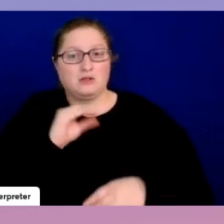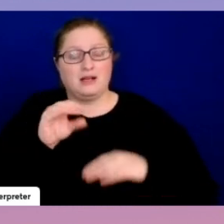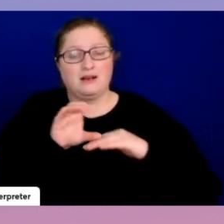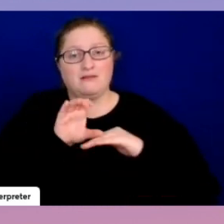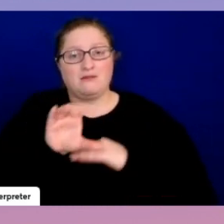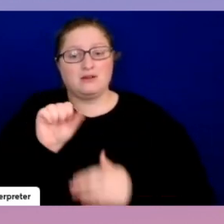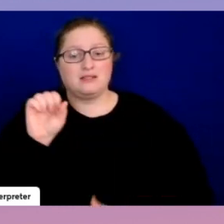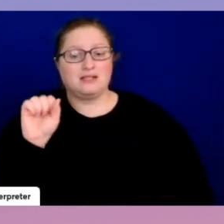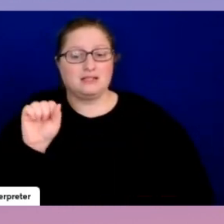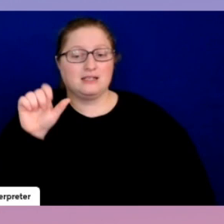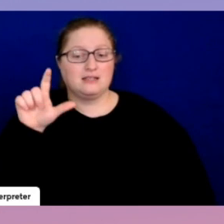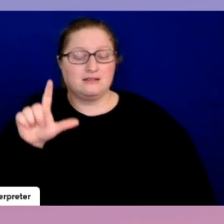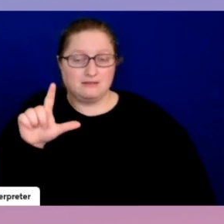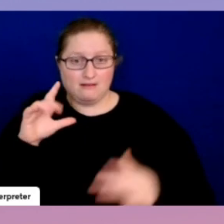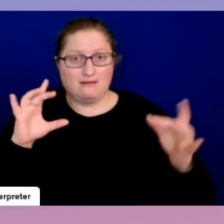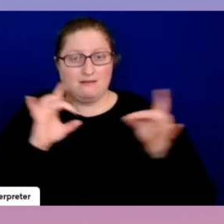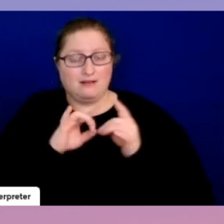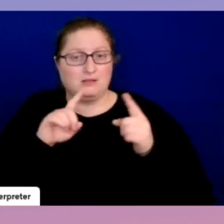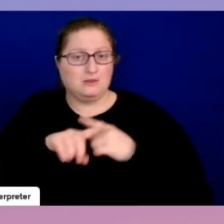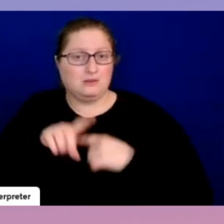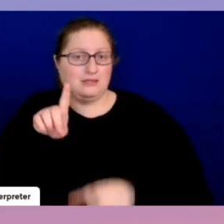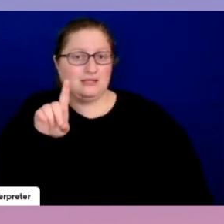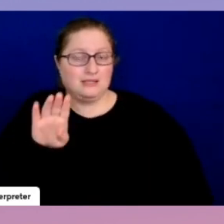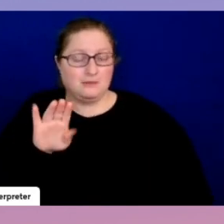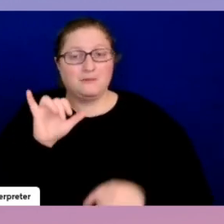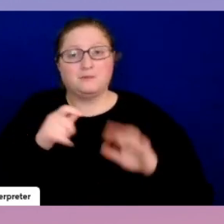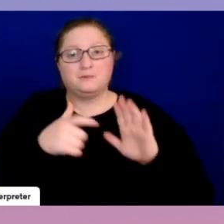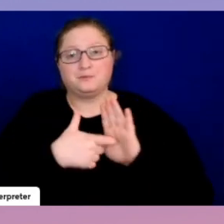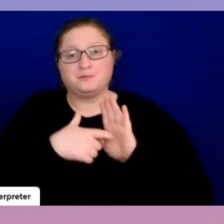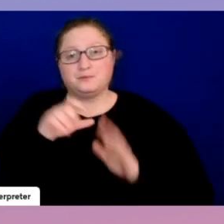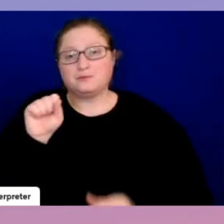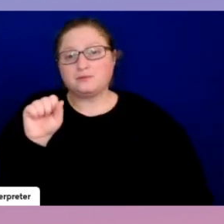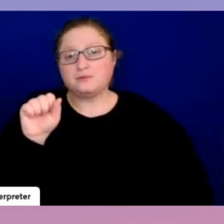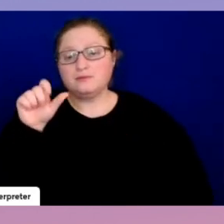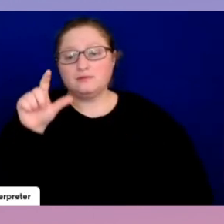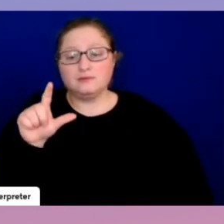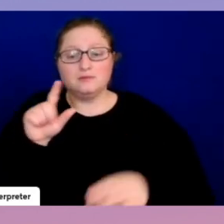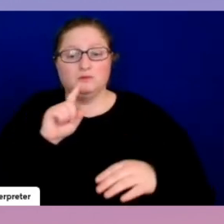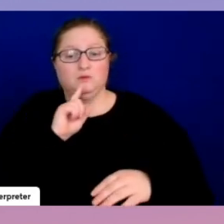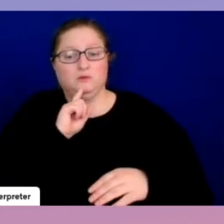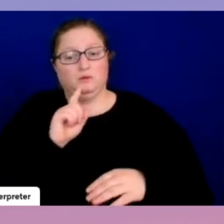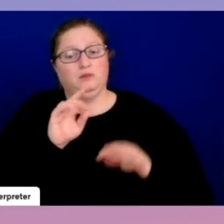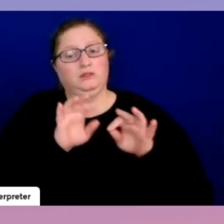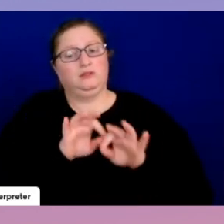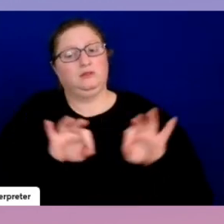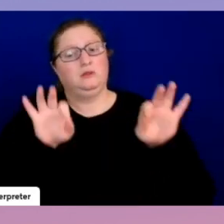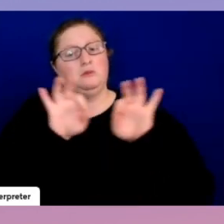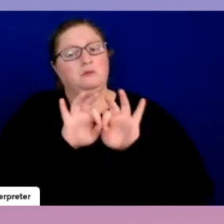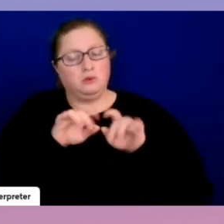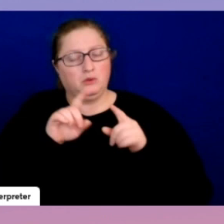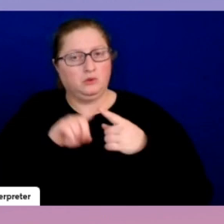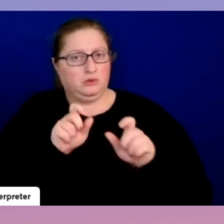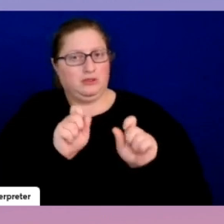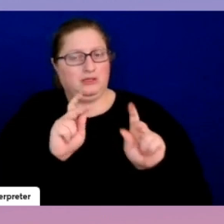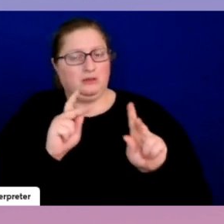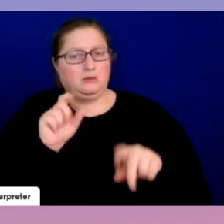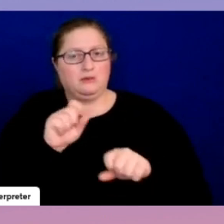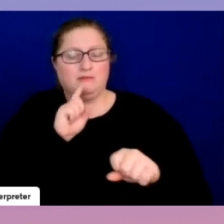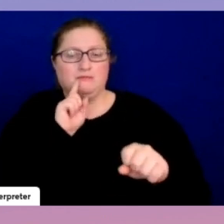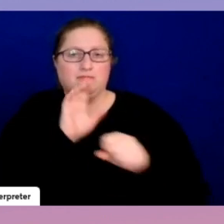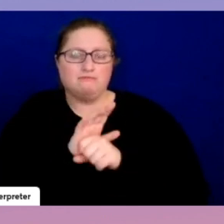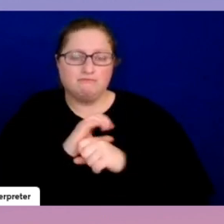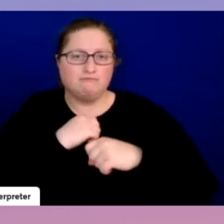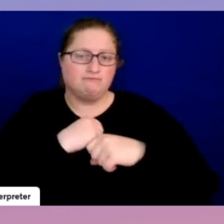to the database. The require SSL is an important field to enable, so we can guarantee a secure connection between